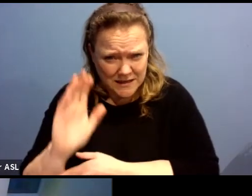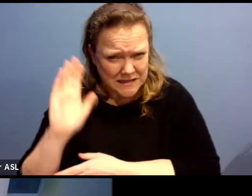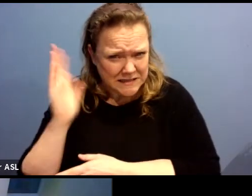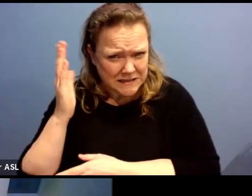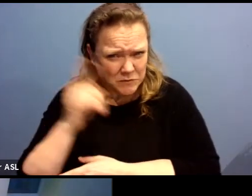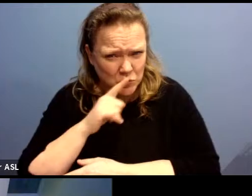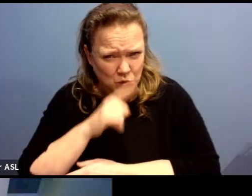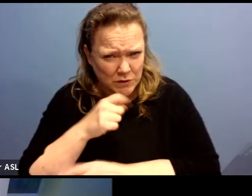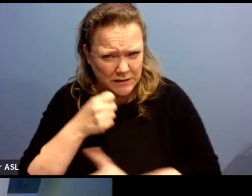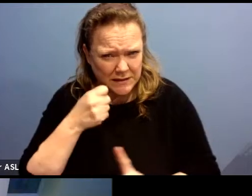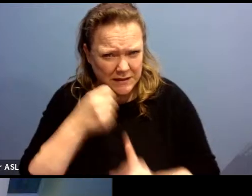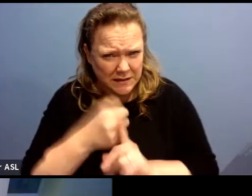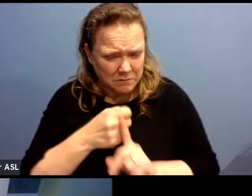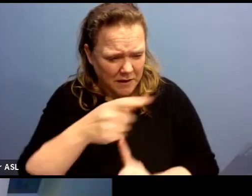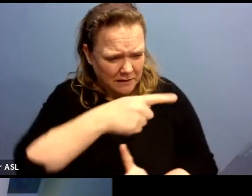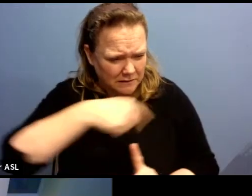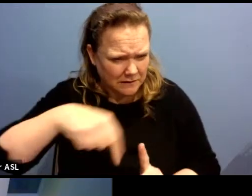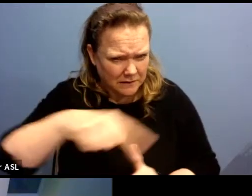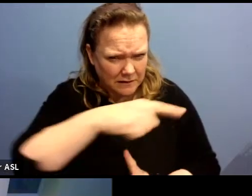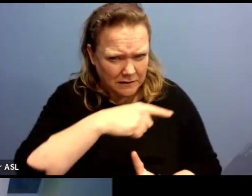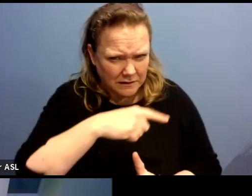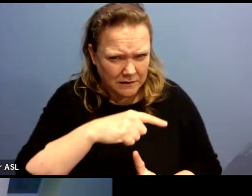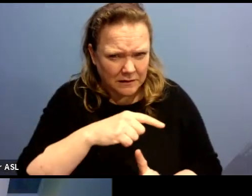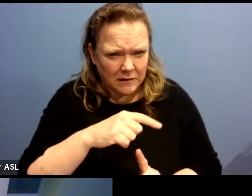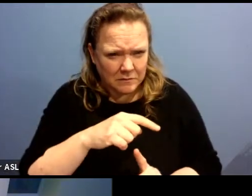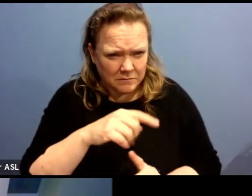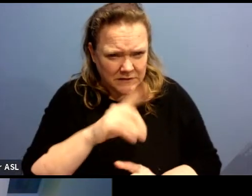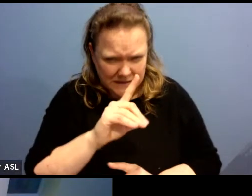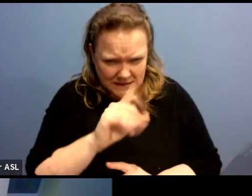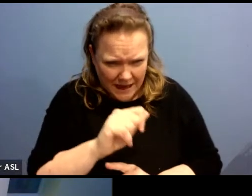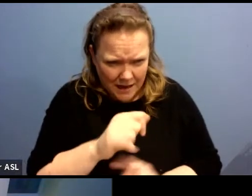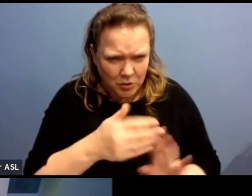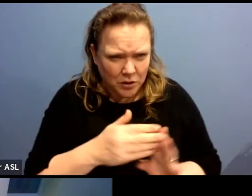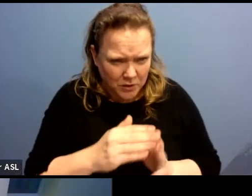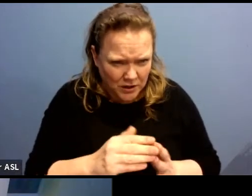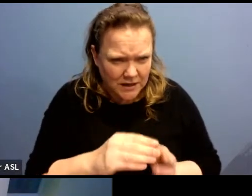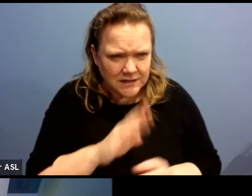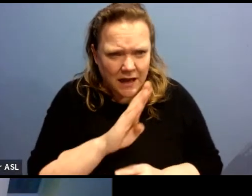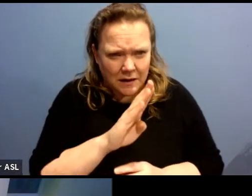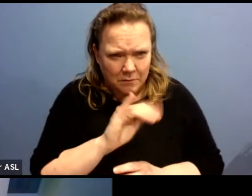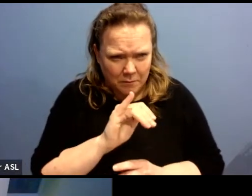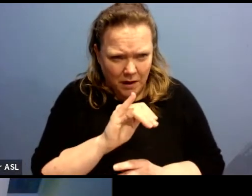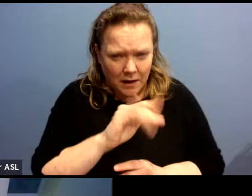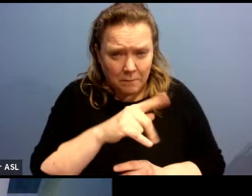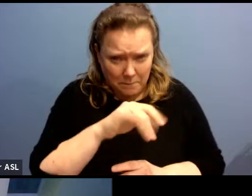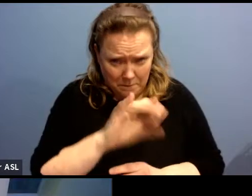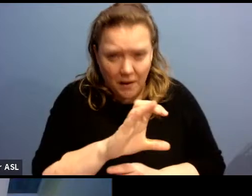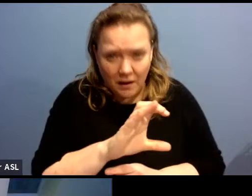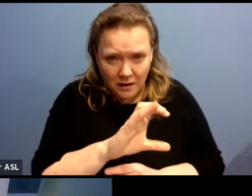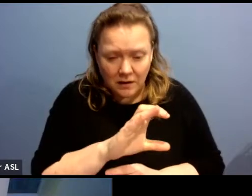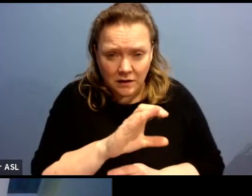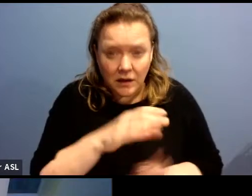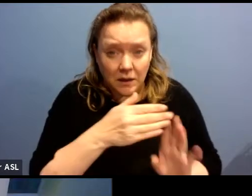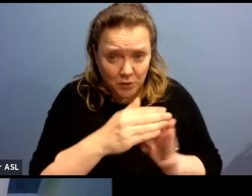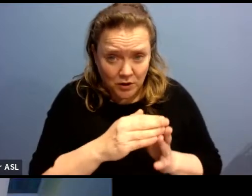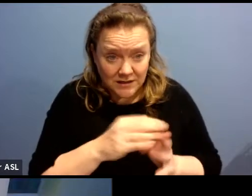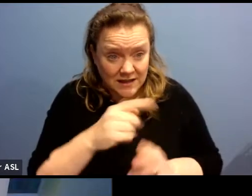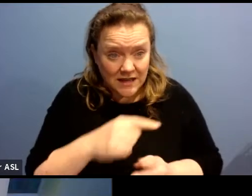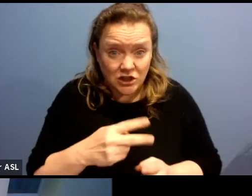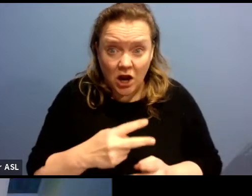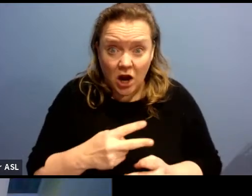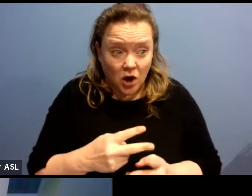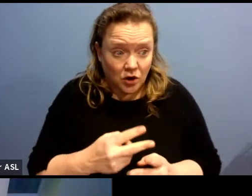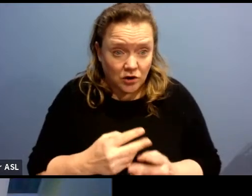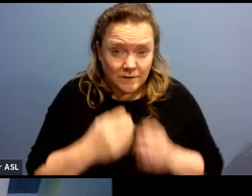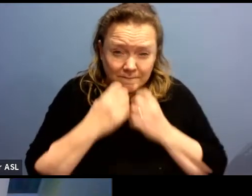affect BIPOC communities, but also disabled communities. These are invaluable resources for